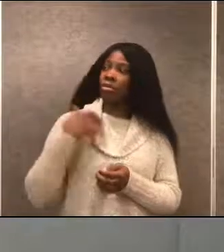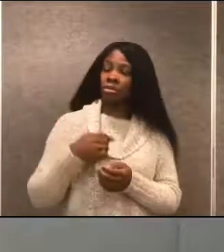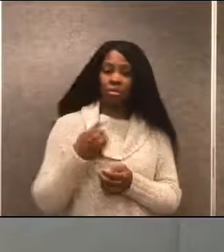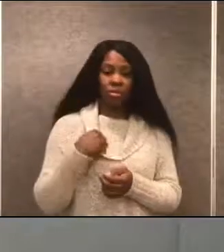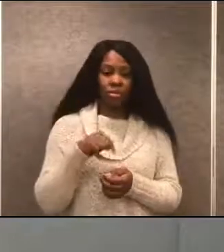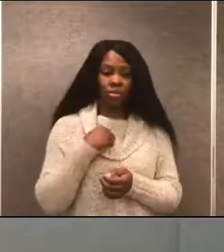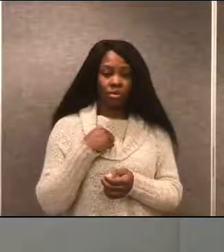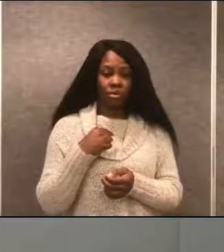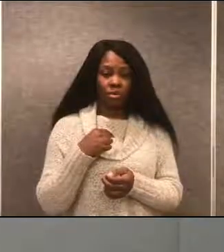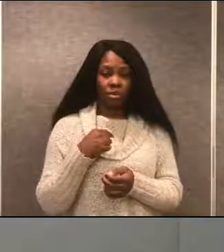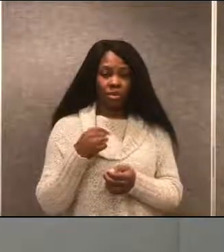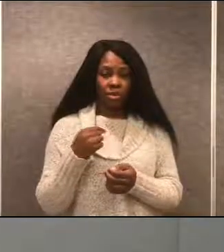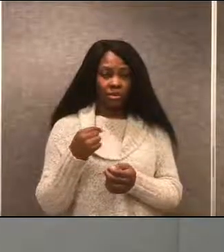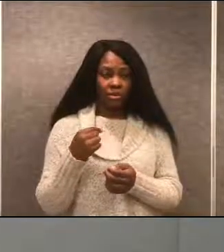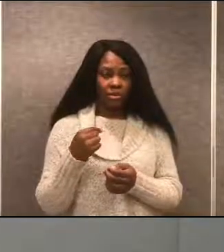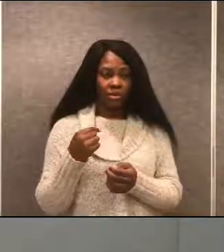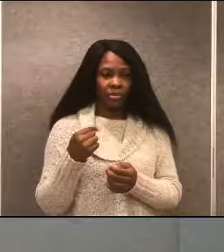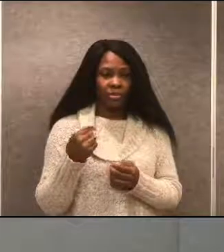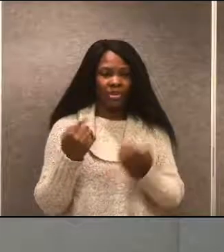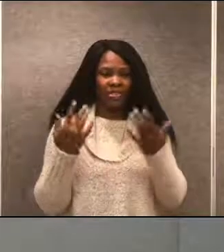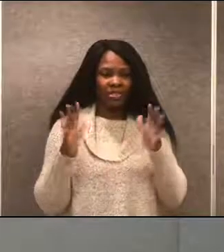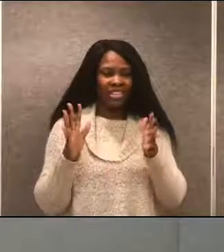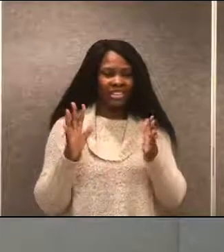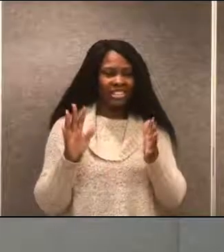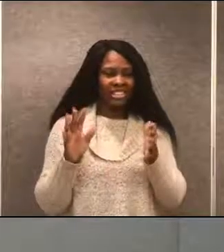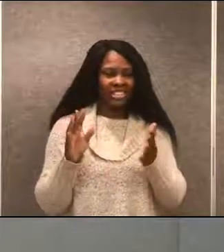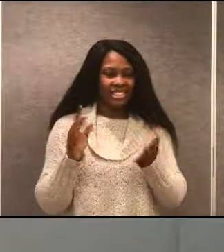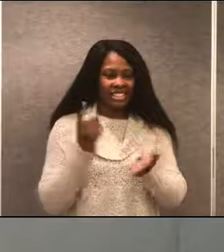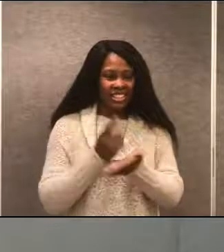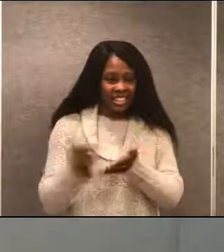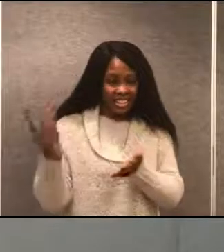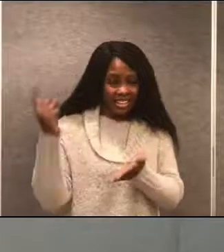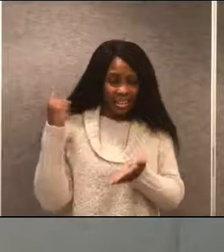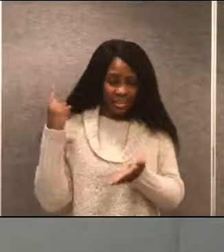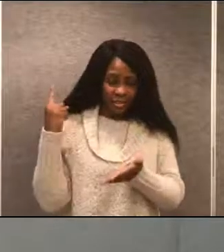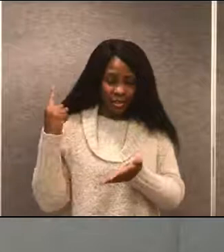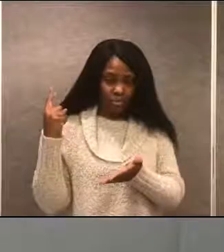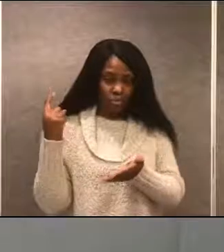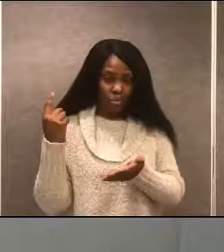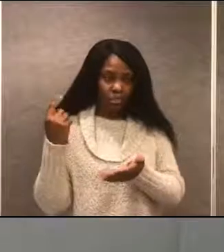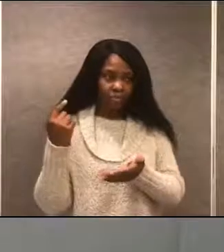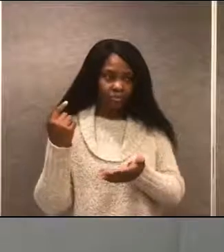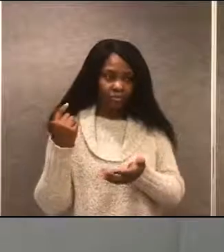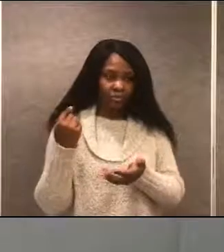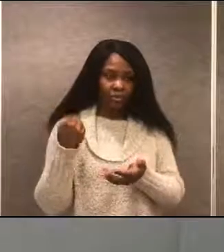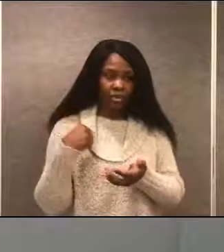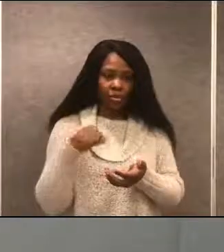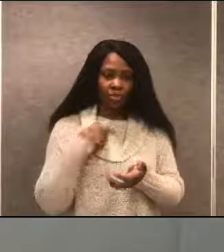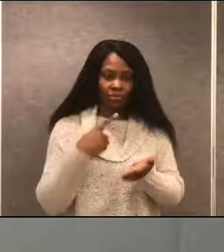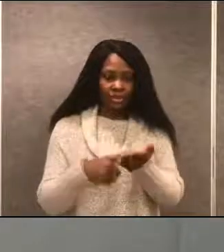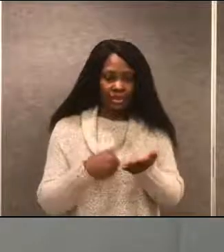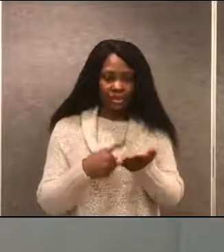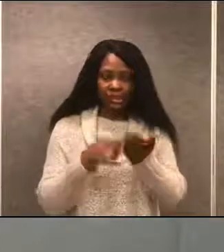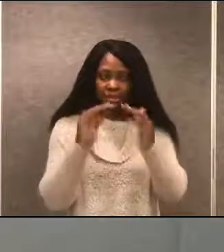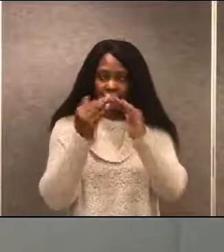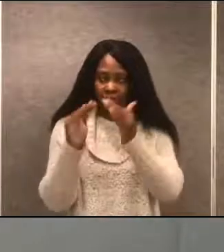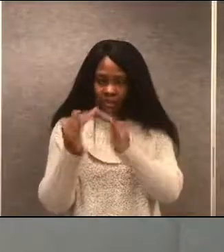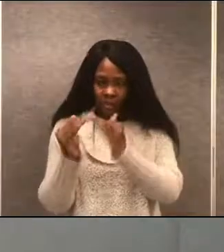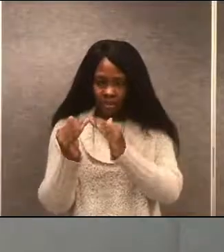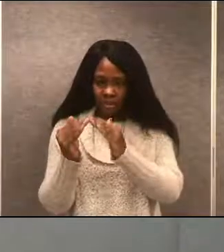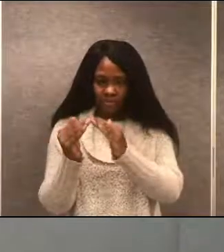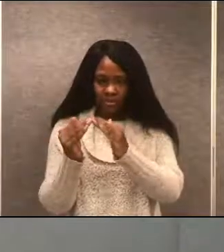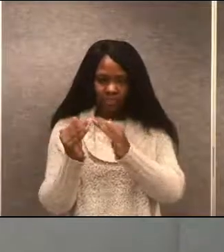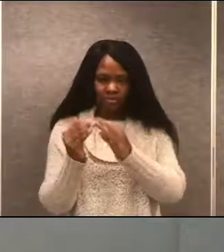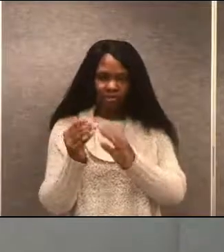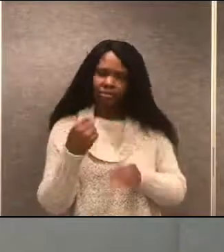week, or she's delayed? Okay, I'm sorry. Last week on, when we talk about the village, right? And that brings me to this.